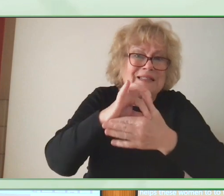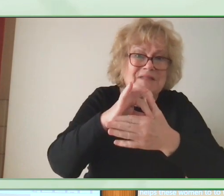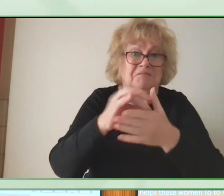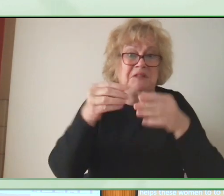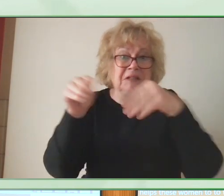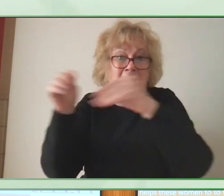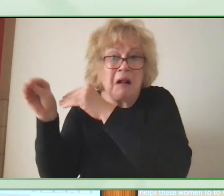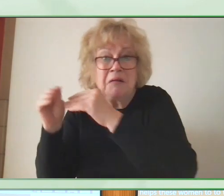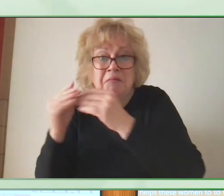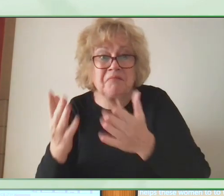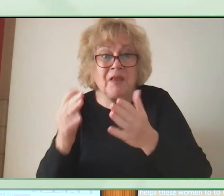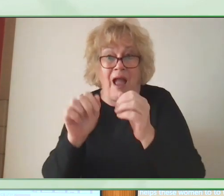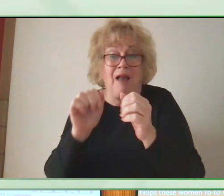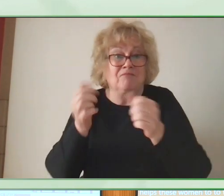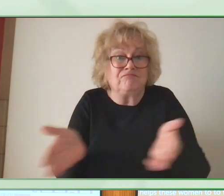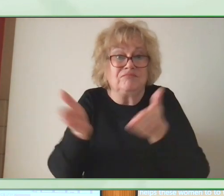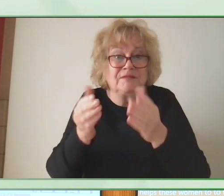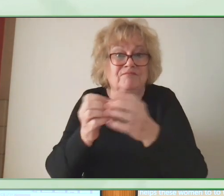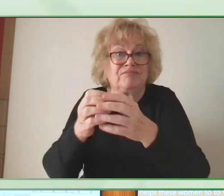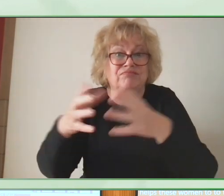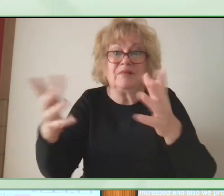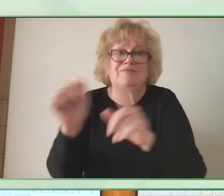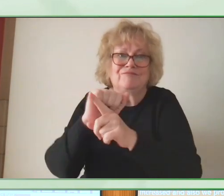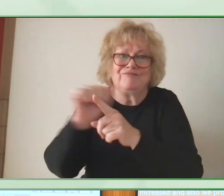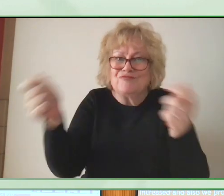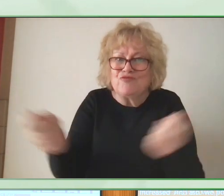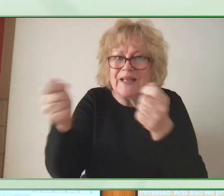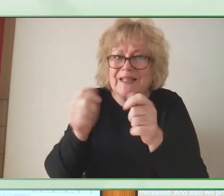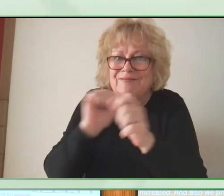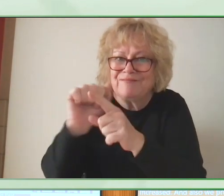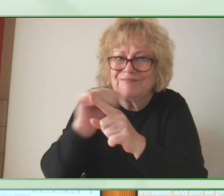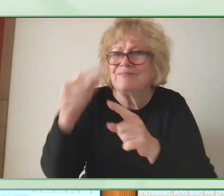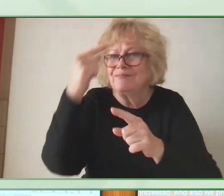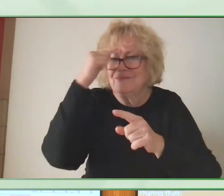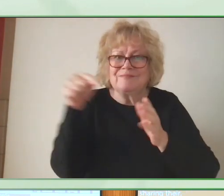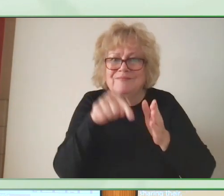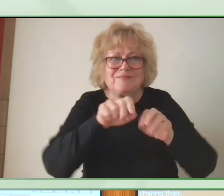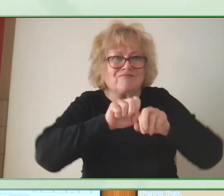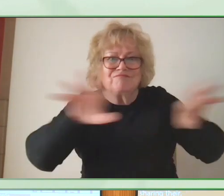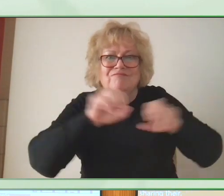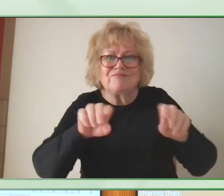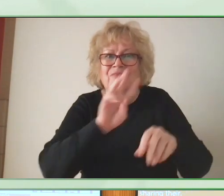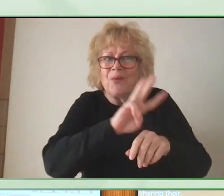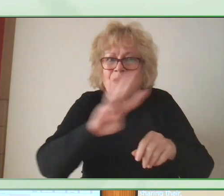social media for marketing, for sharing their products. And also we give the